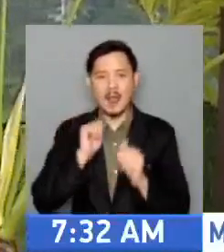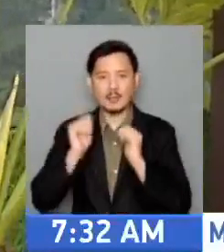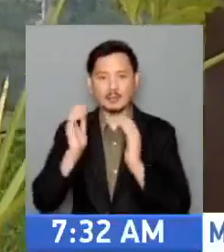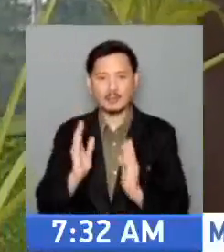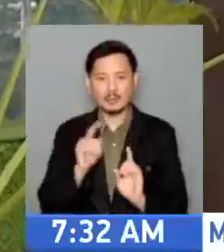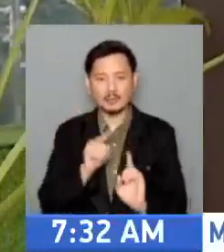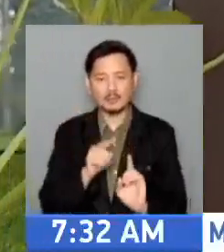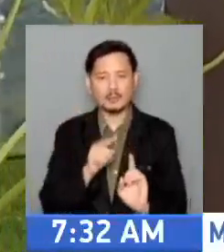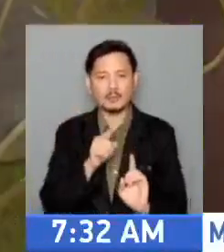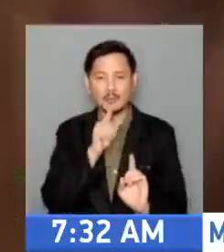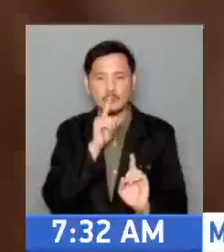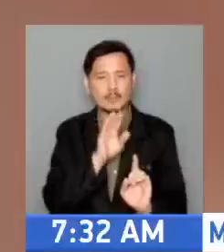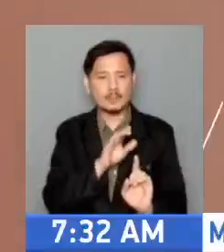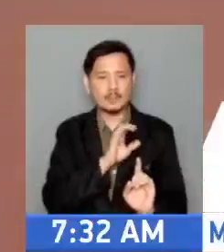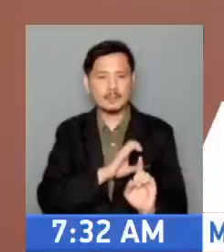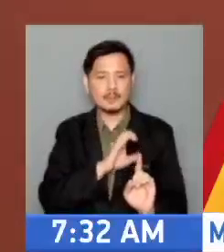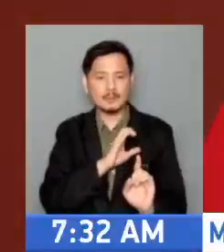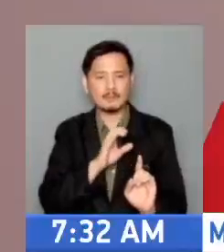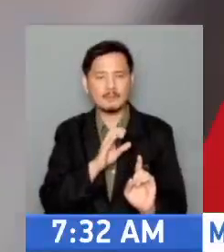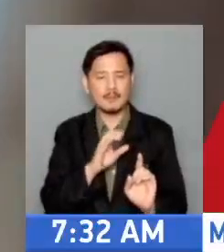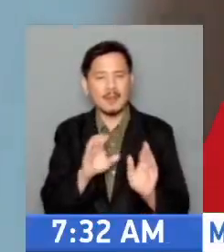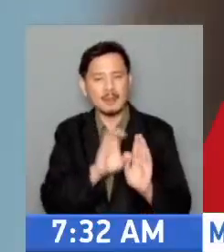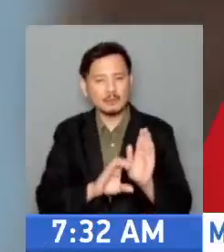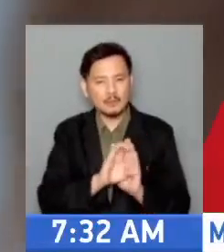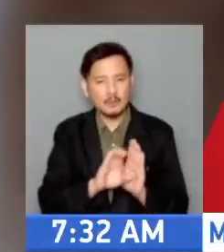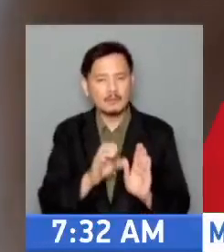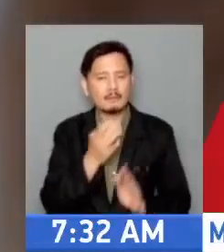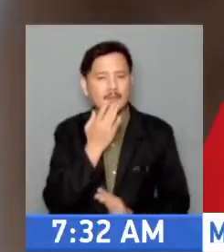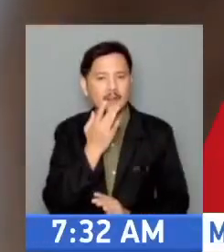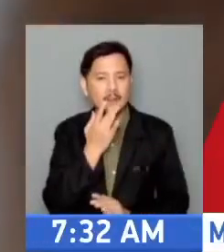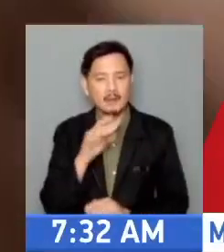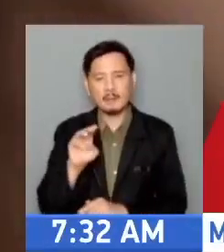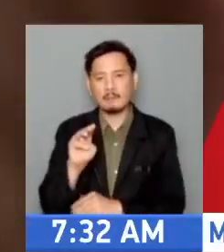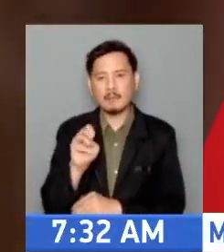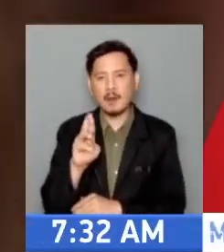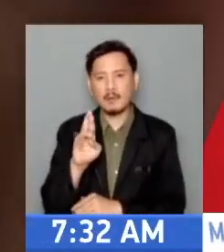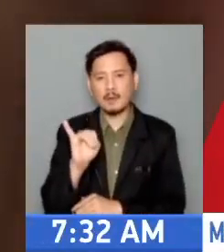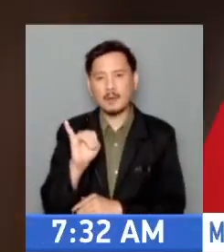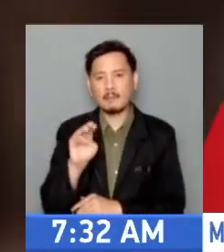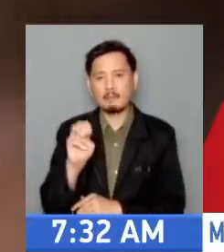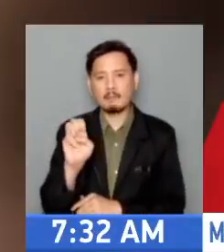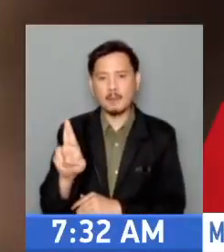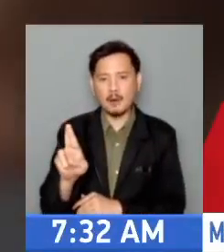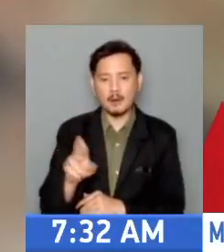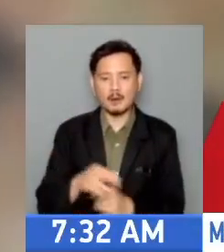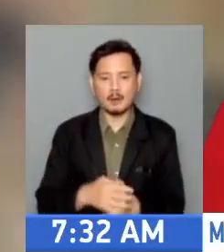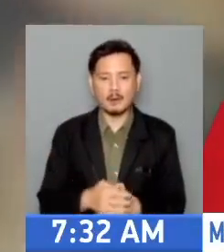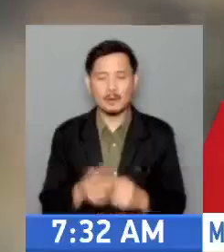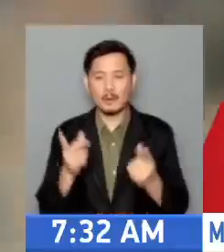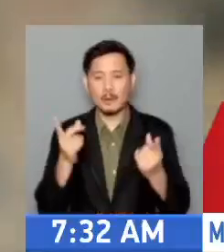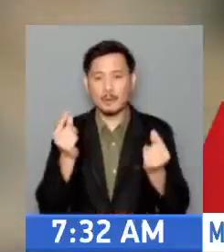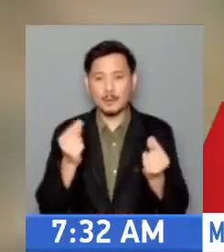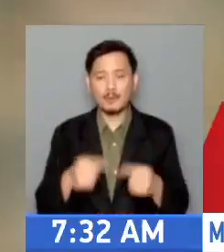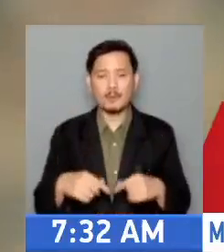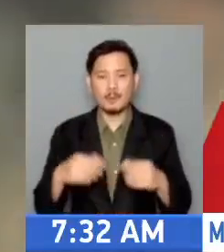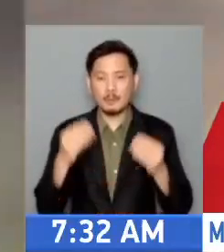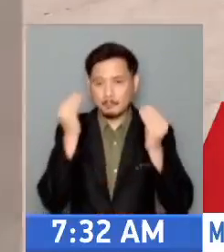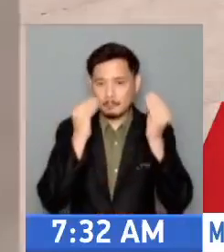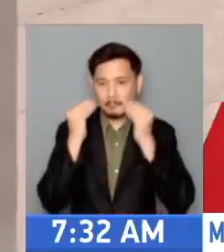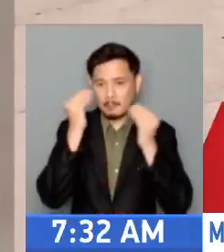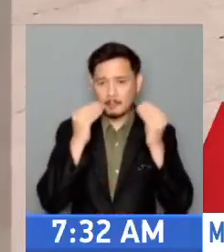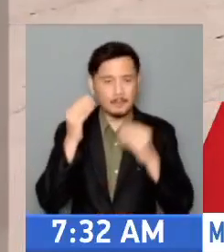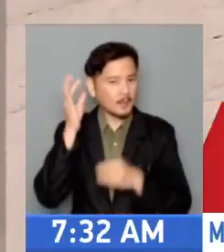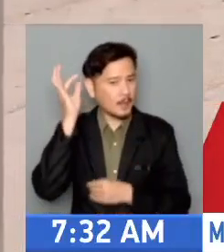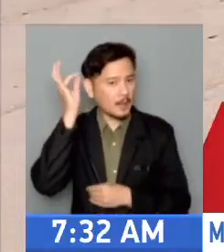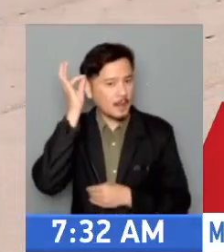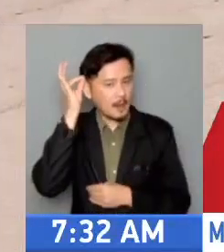niya. Yan ang iconic role niya bilang Marimar. Mula sa makeup, hairstyle, hanggang sa dress at